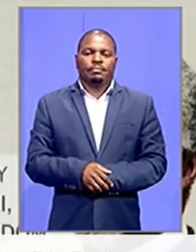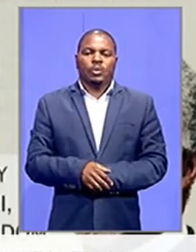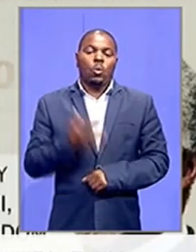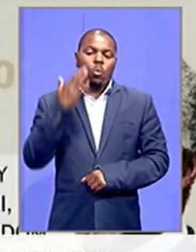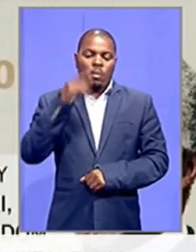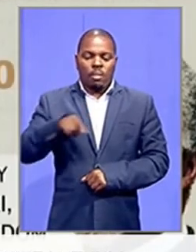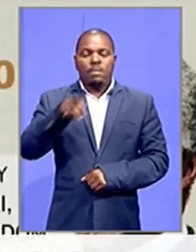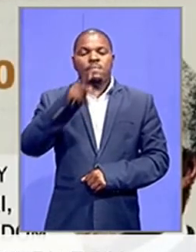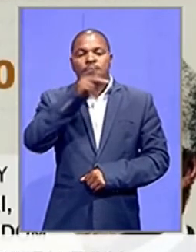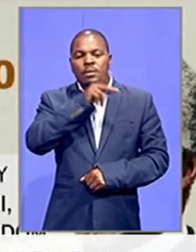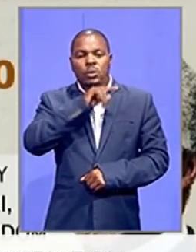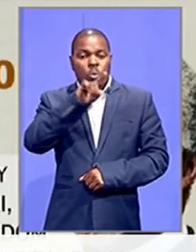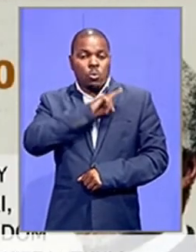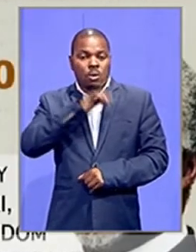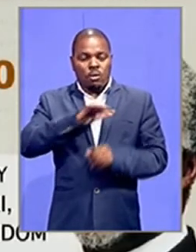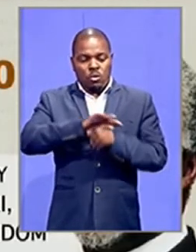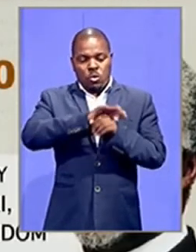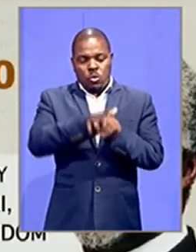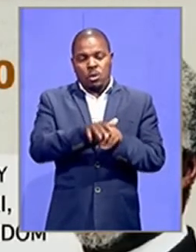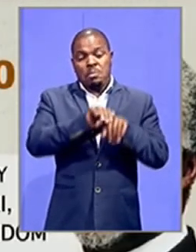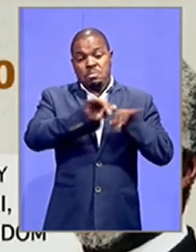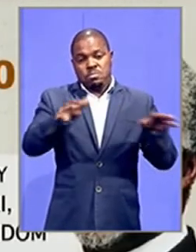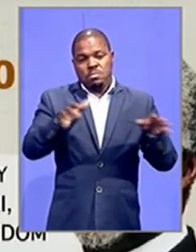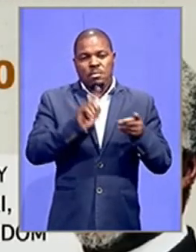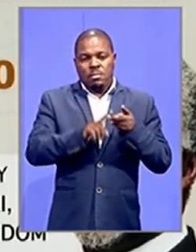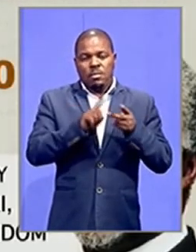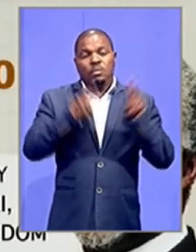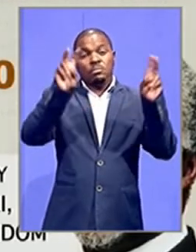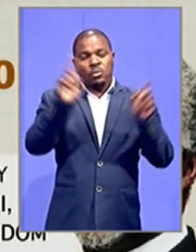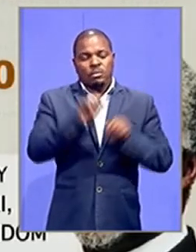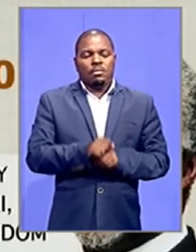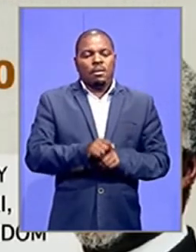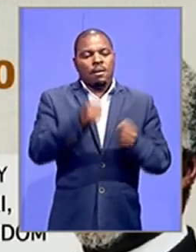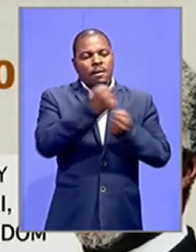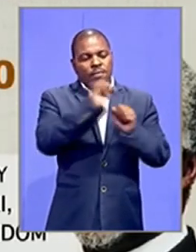ka la botlhano ka ntlha ya COVID-19 ka fa tlase ga mono wa Africa and Freedom.